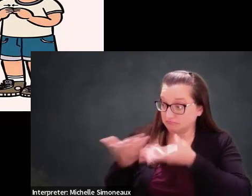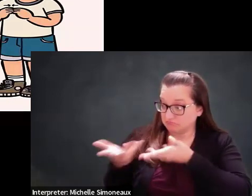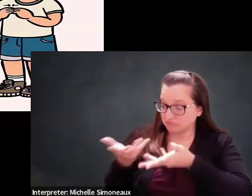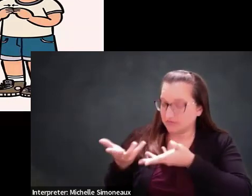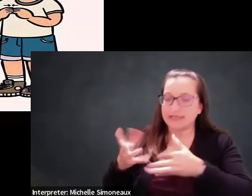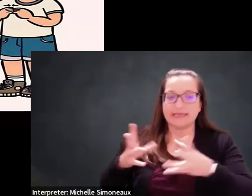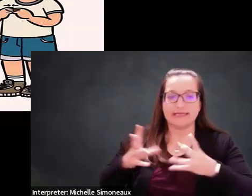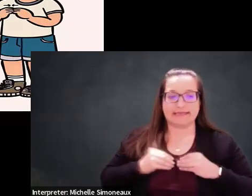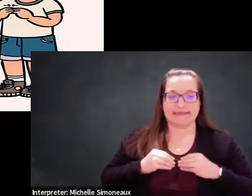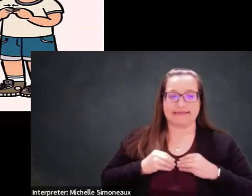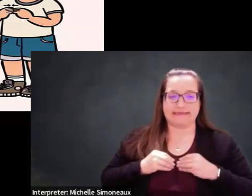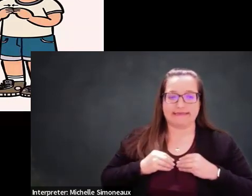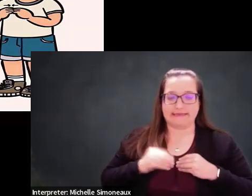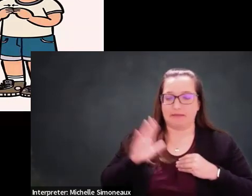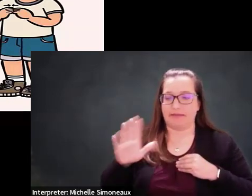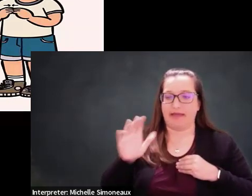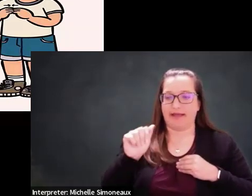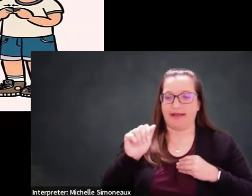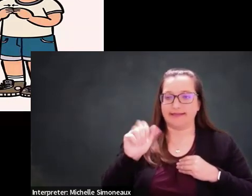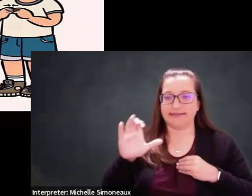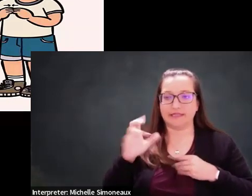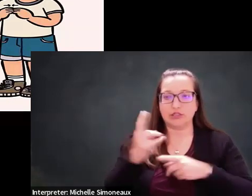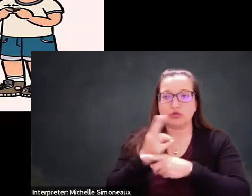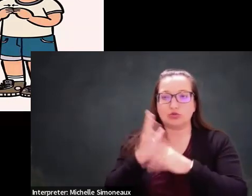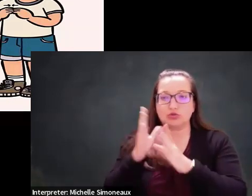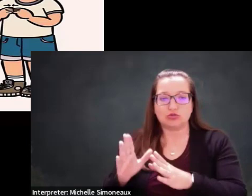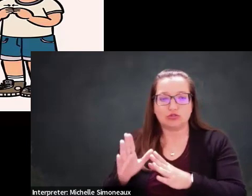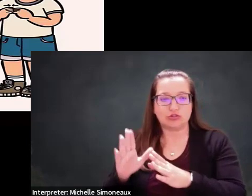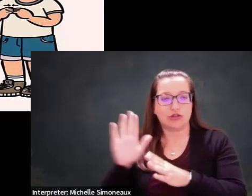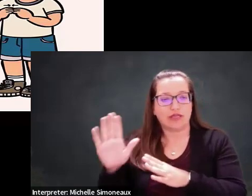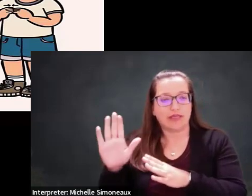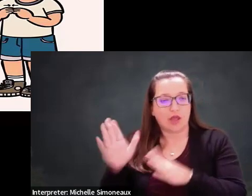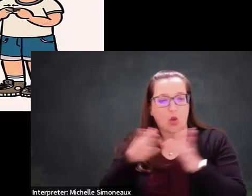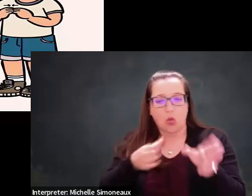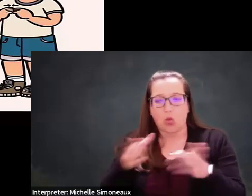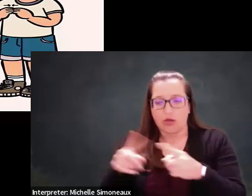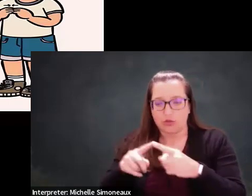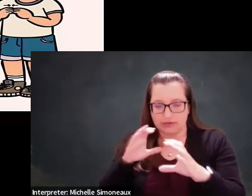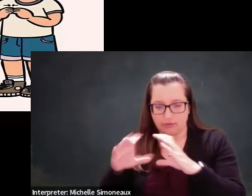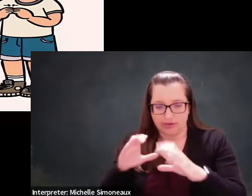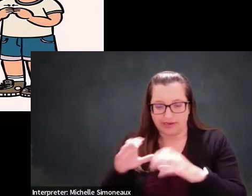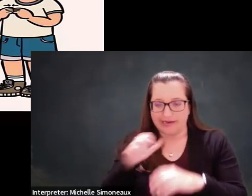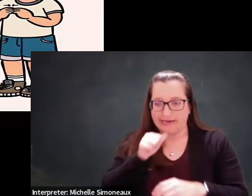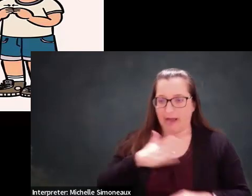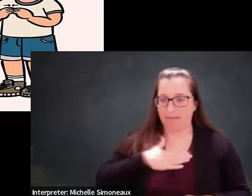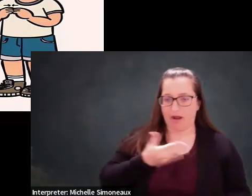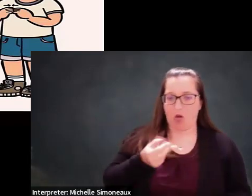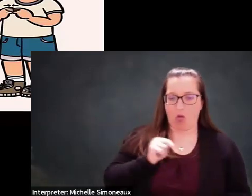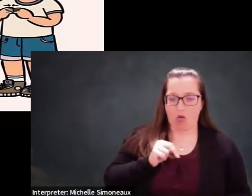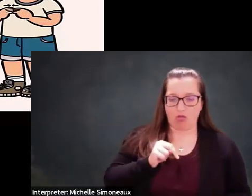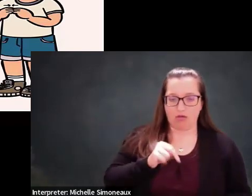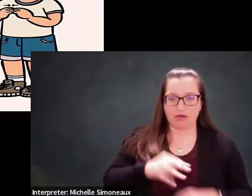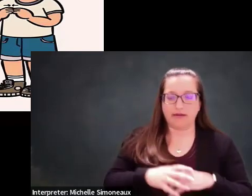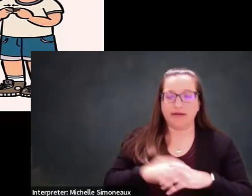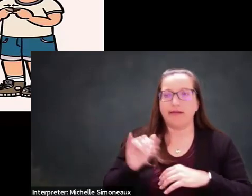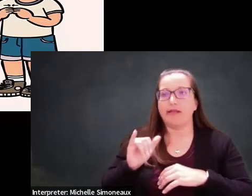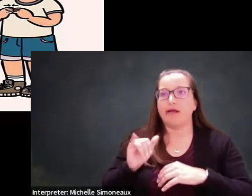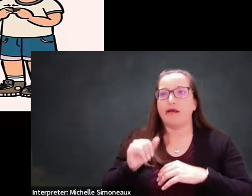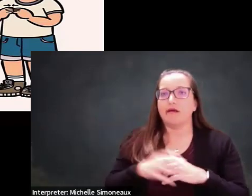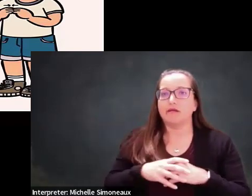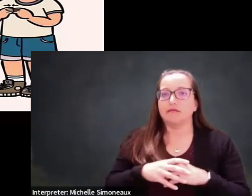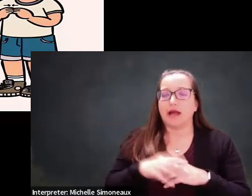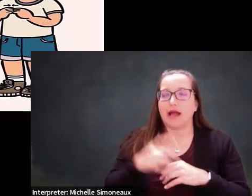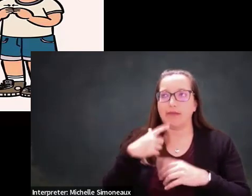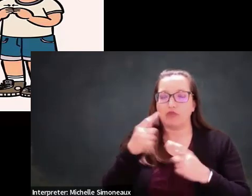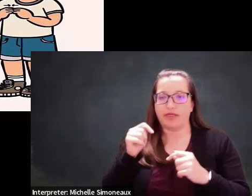not just their communication device. So something that can be, um, I know for myself can be sometimes where I'm like, where, what is my angle?